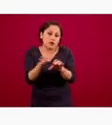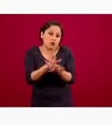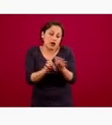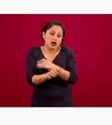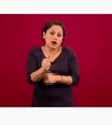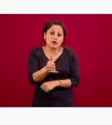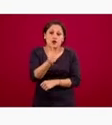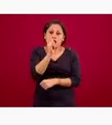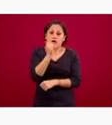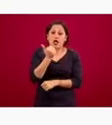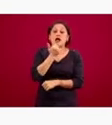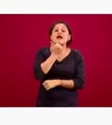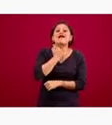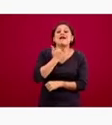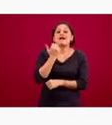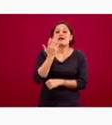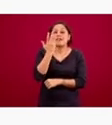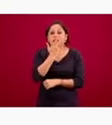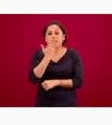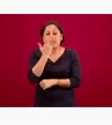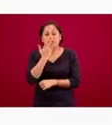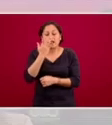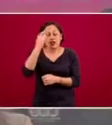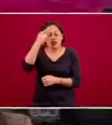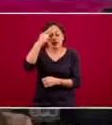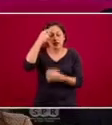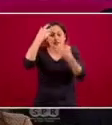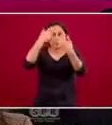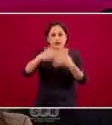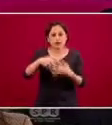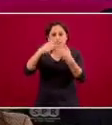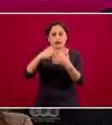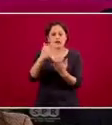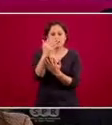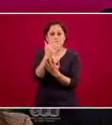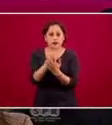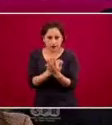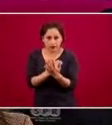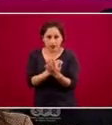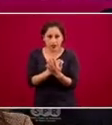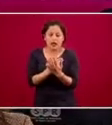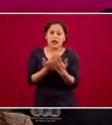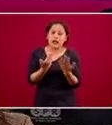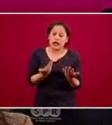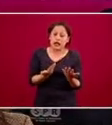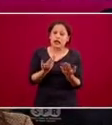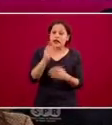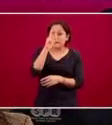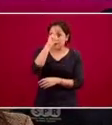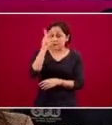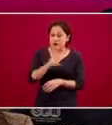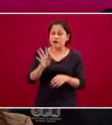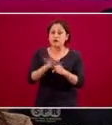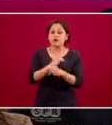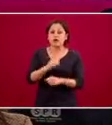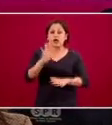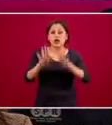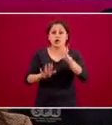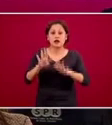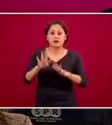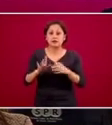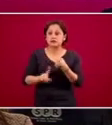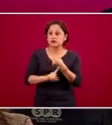increase our risk during this pandemic. So alcohol, because it affects the central nervous system, it